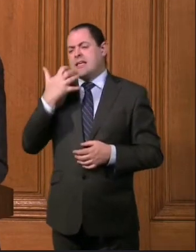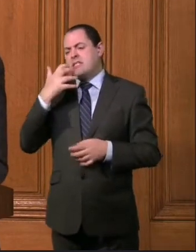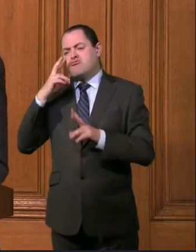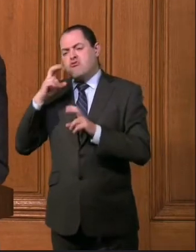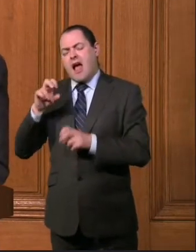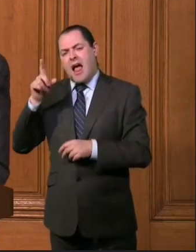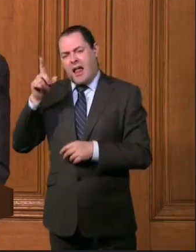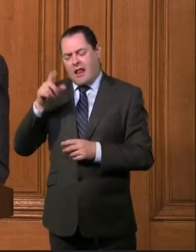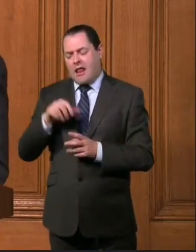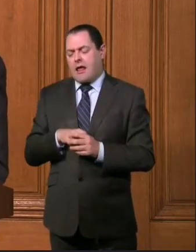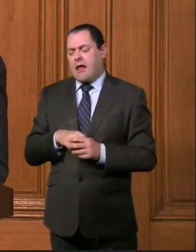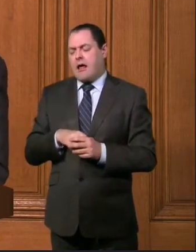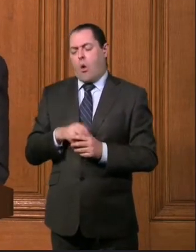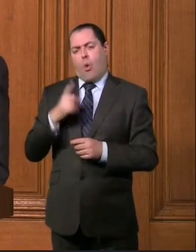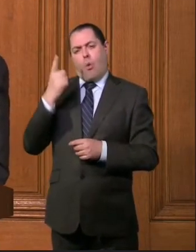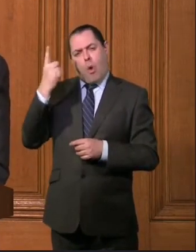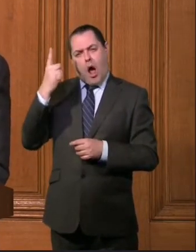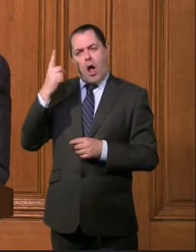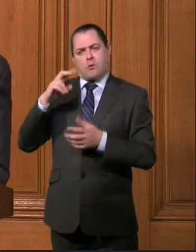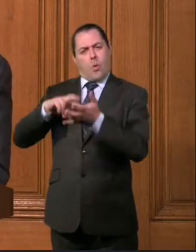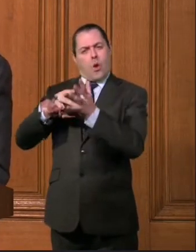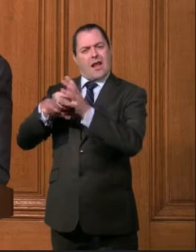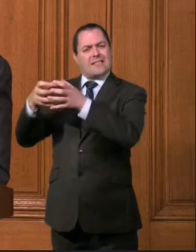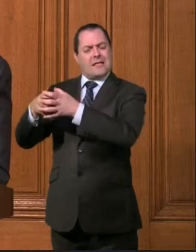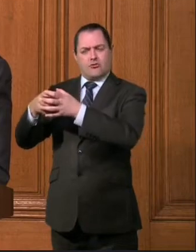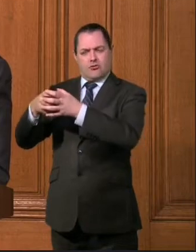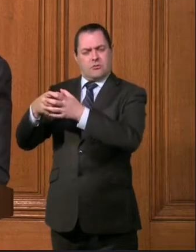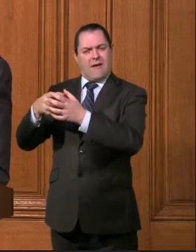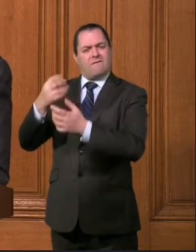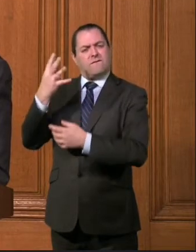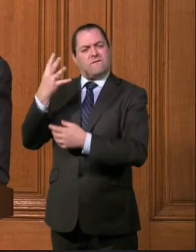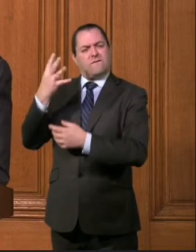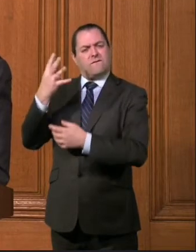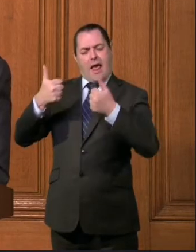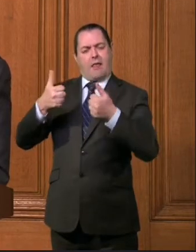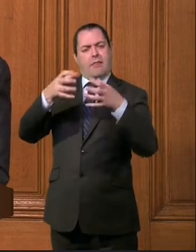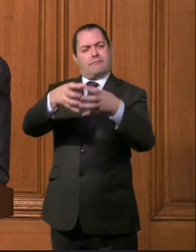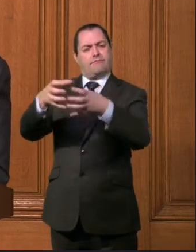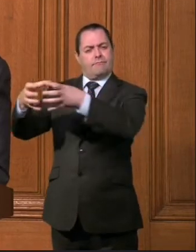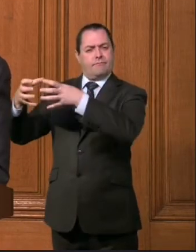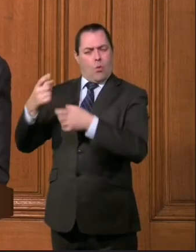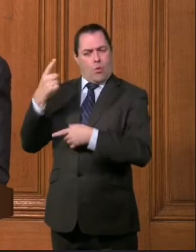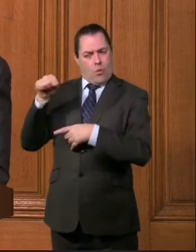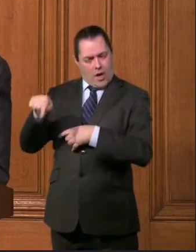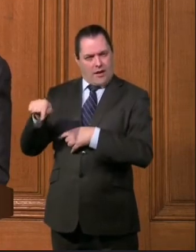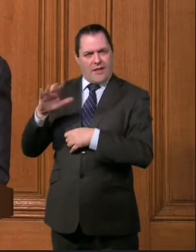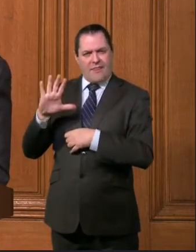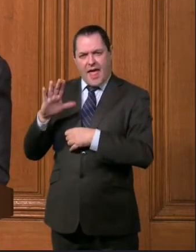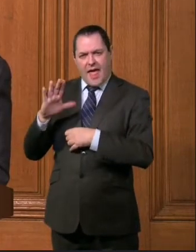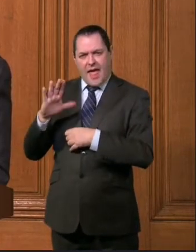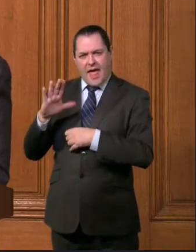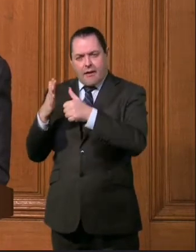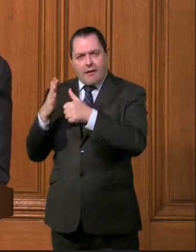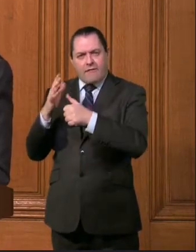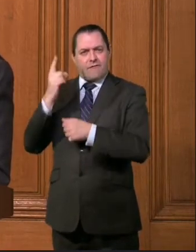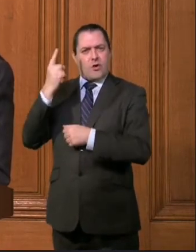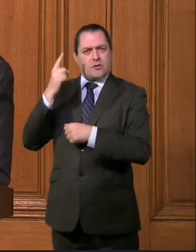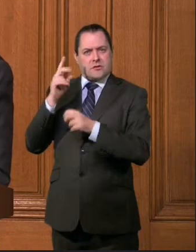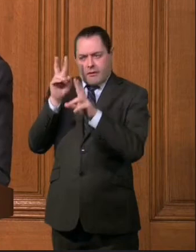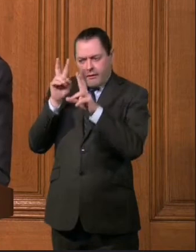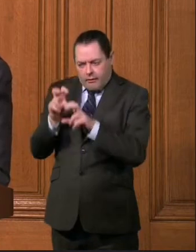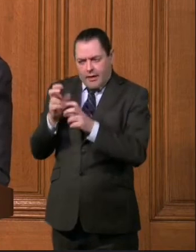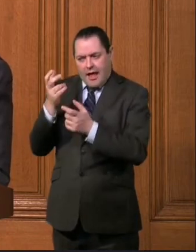health in Israel, and I think there are 4, and it was some preliminary data that came out on the numbers. I think Israeli